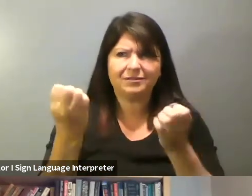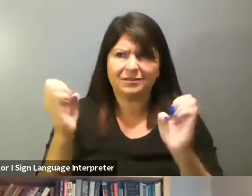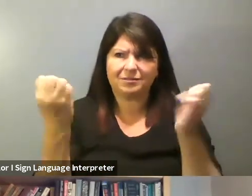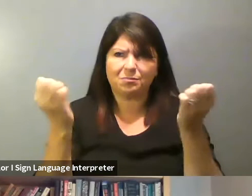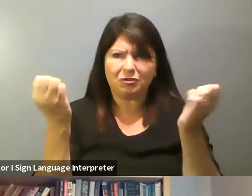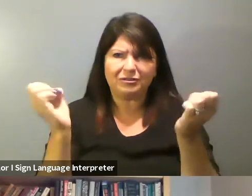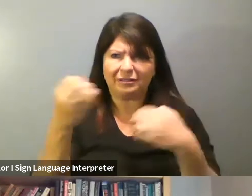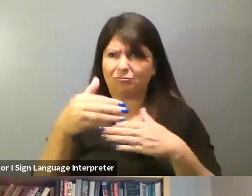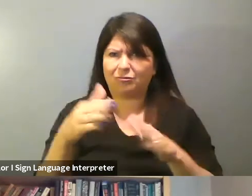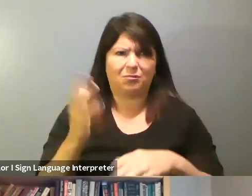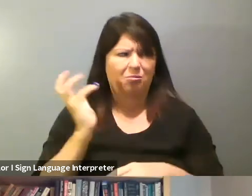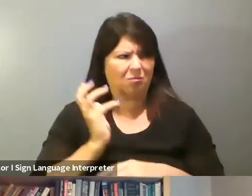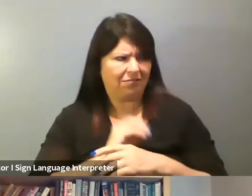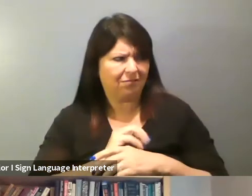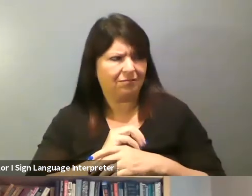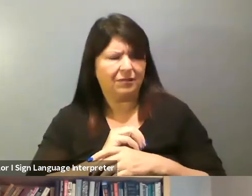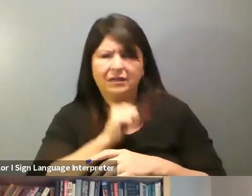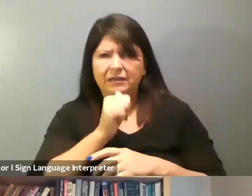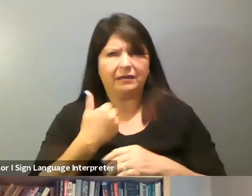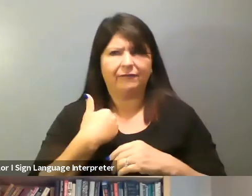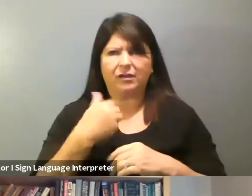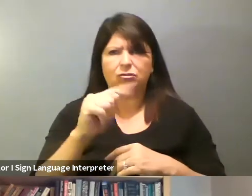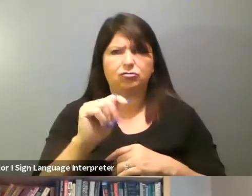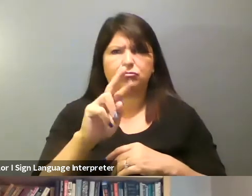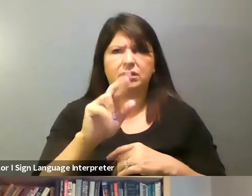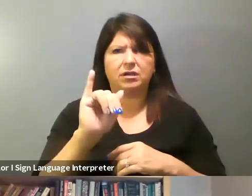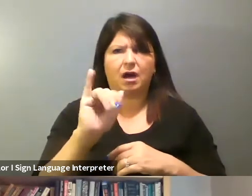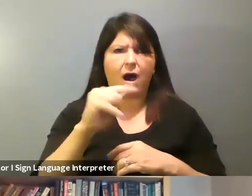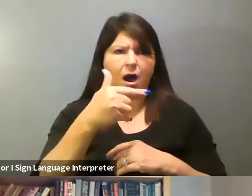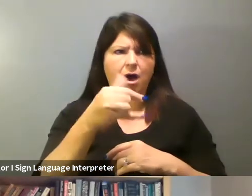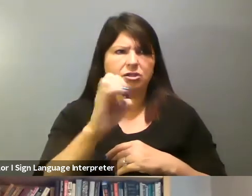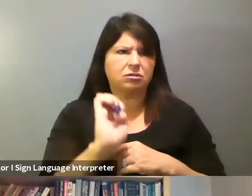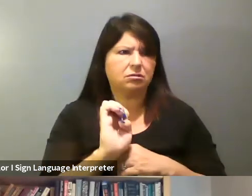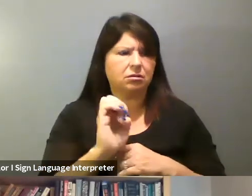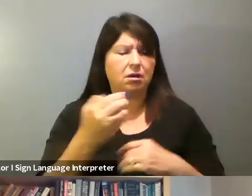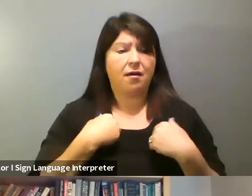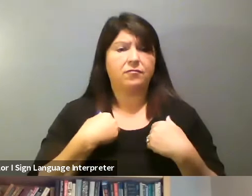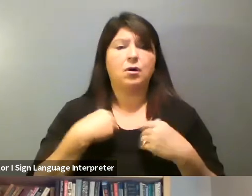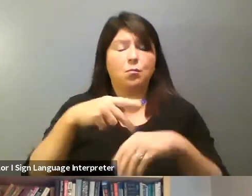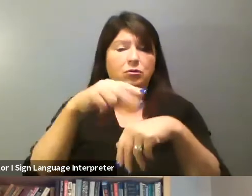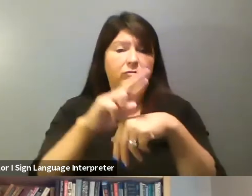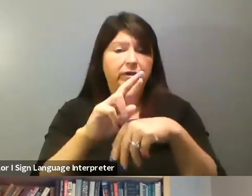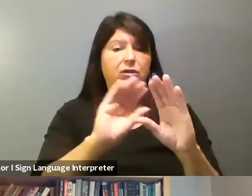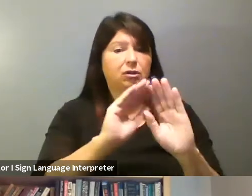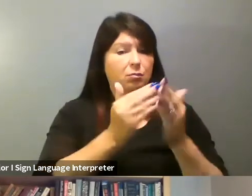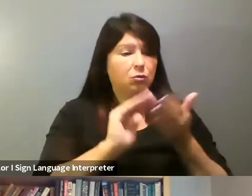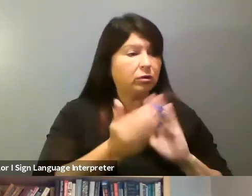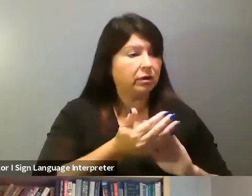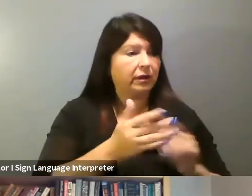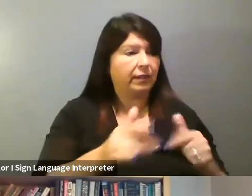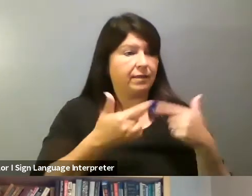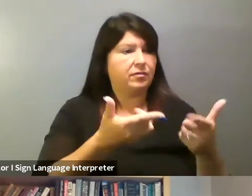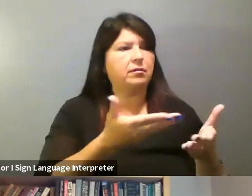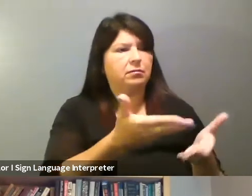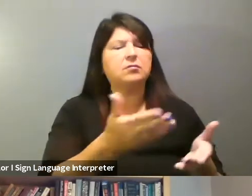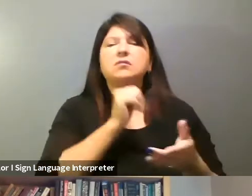triage. No, it was the Puerto Rican community was 60% of the South Bronx at that time, and there was no